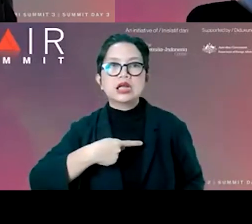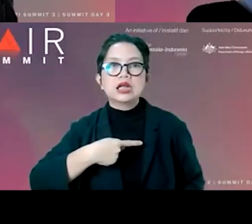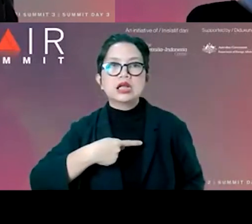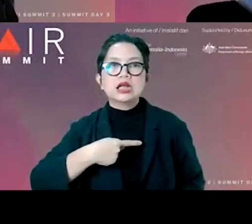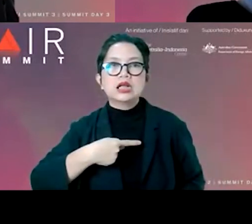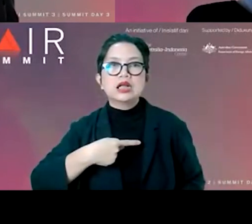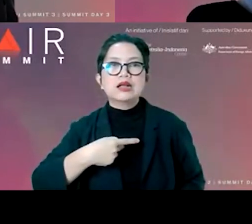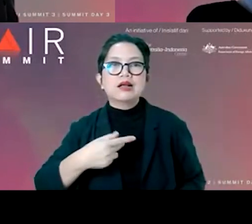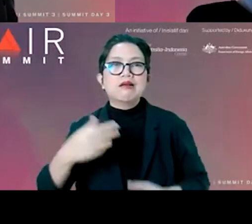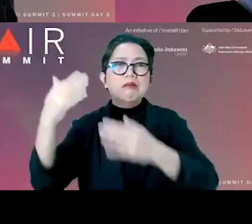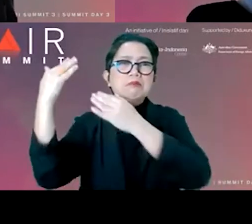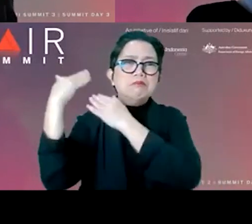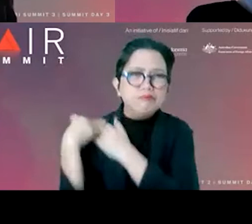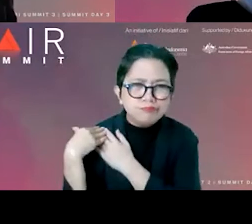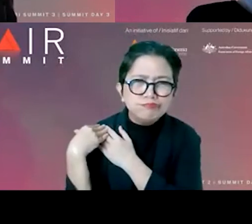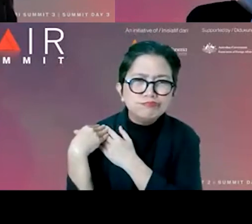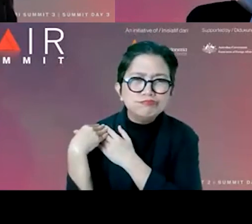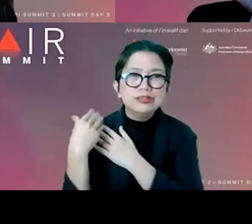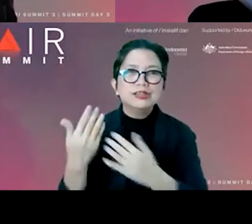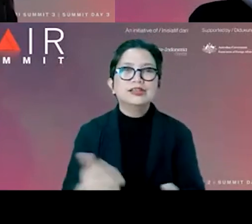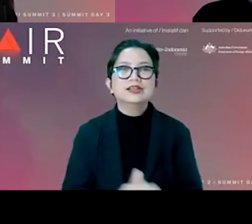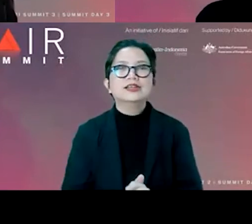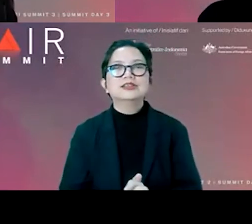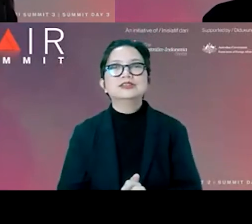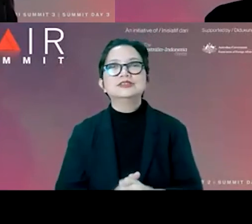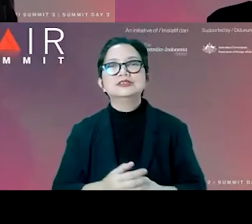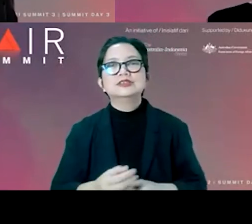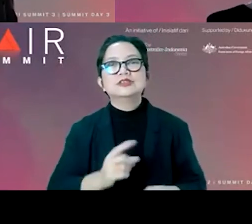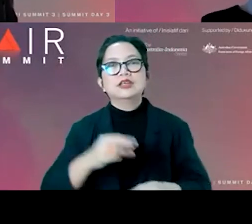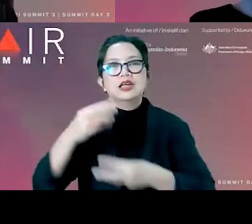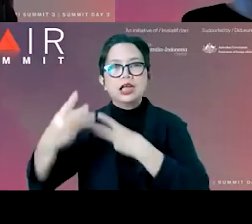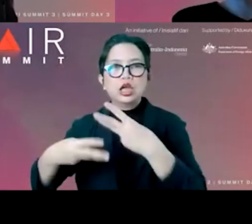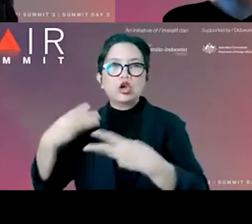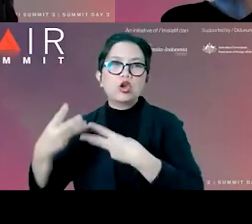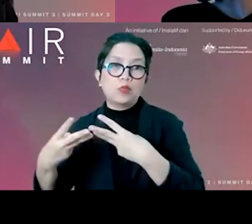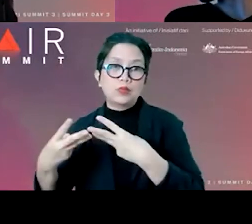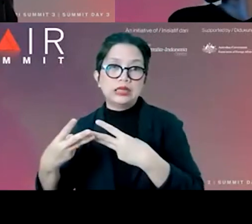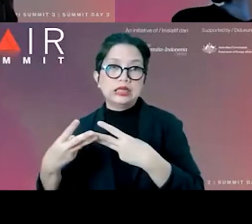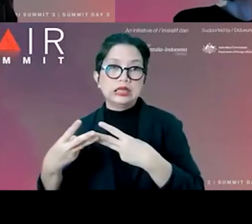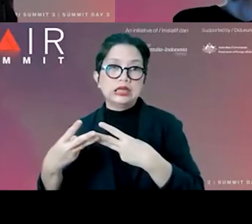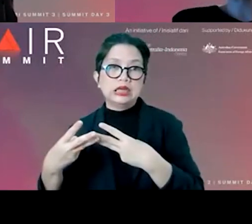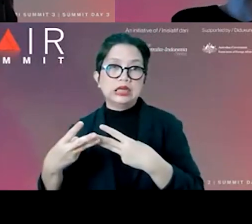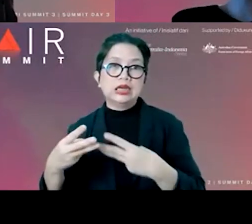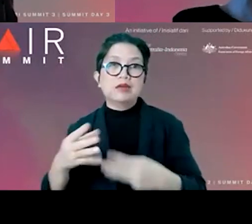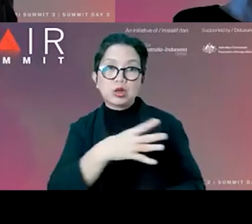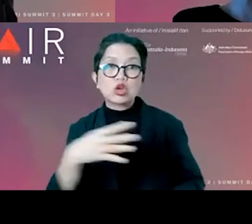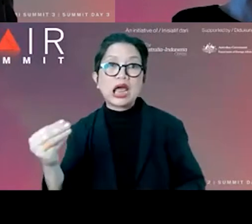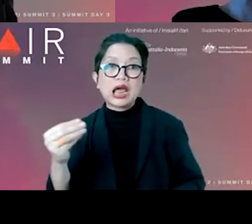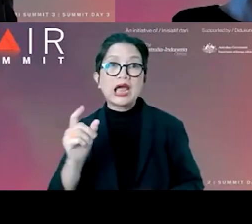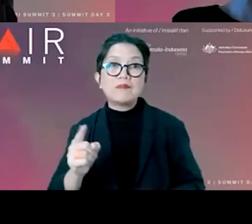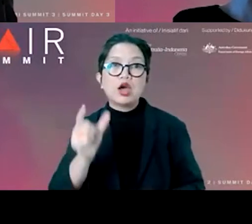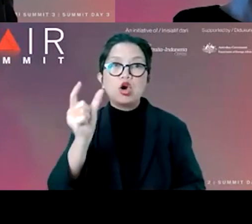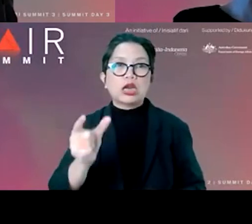avoid shopping some places. That's why my closing statement that slowing COVID means slowing